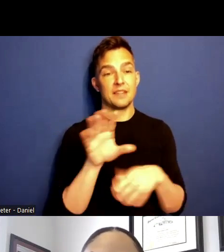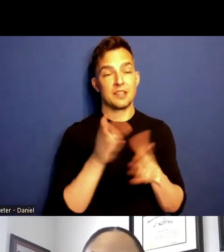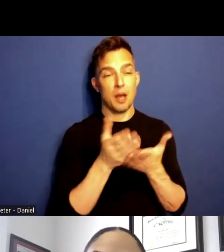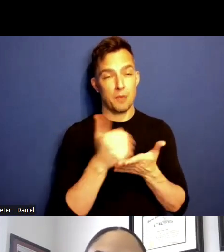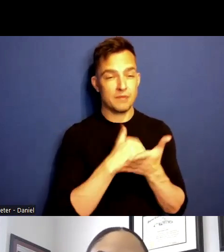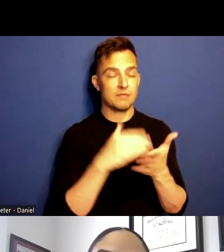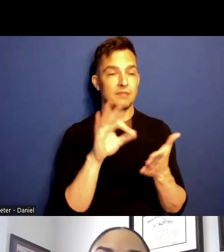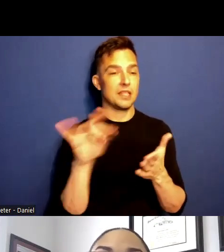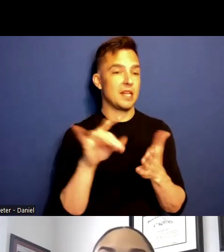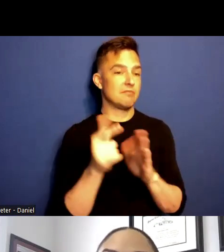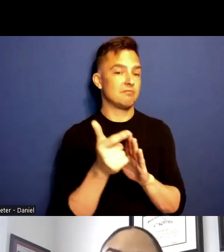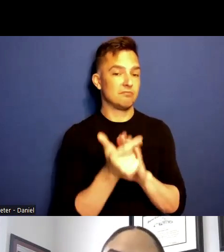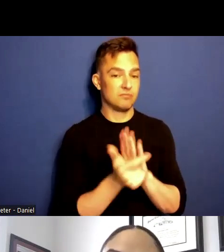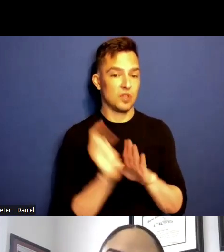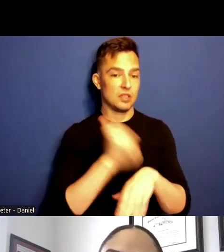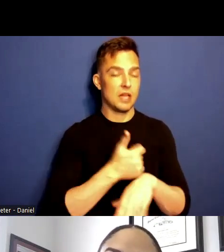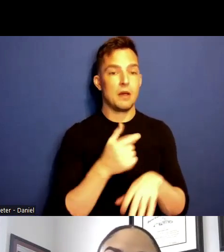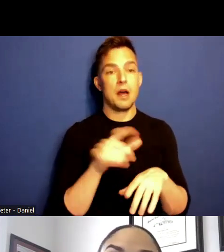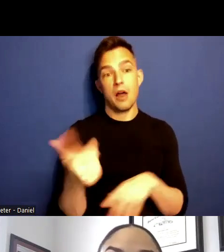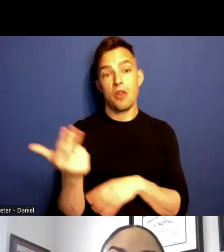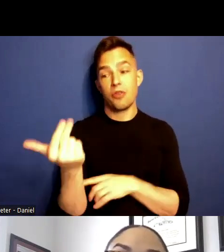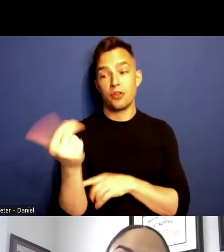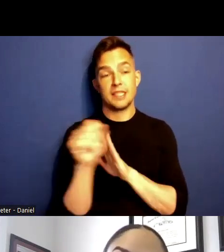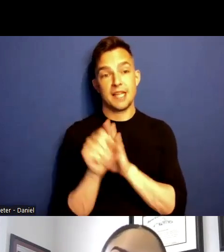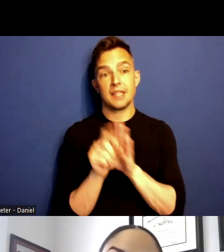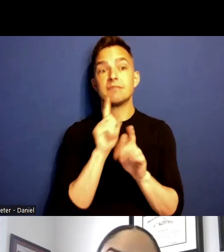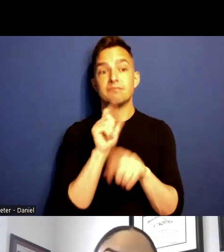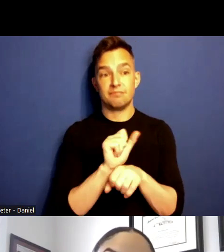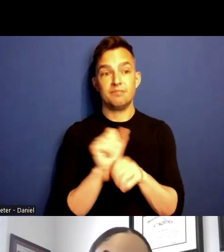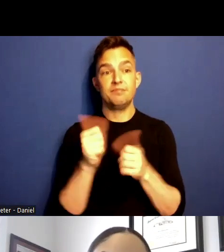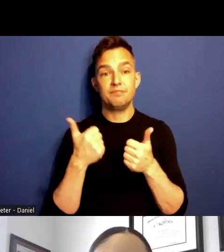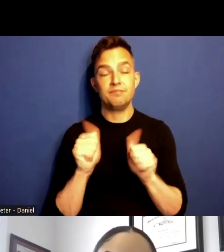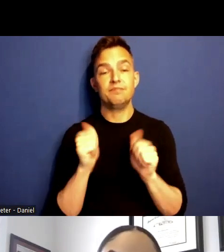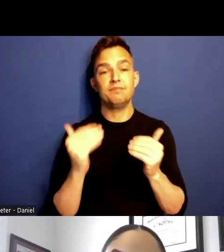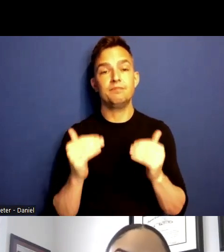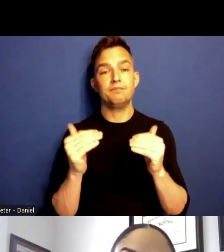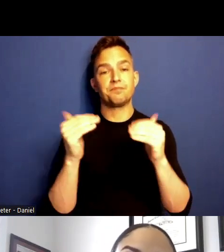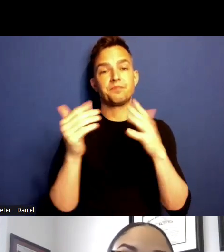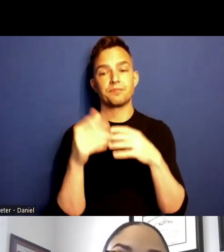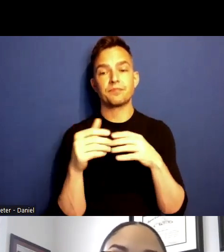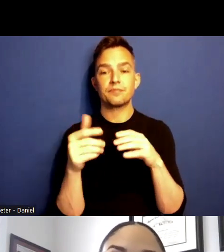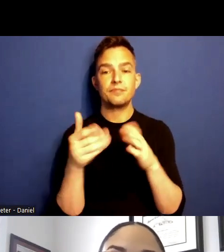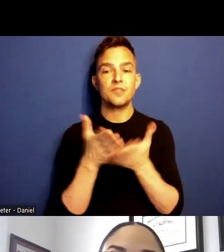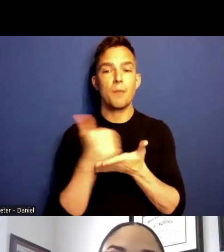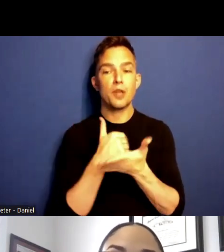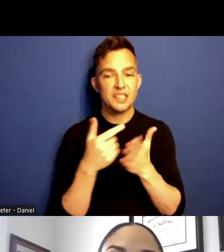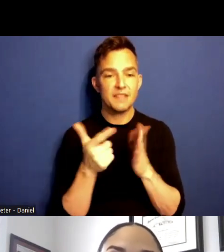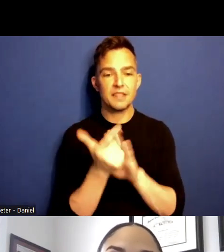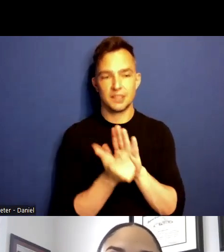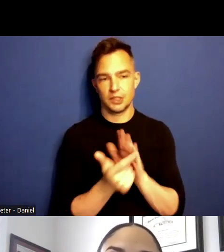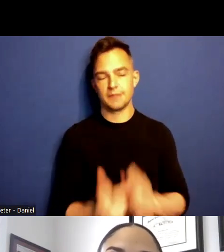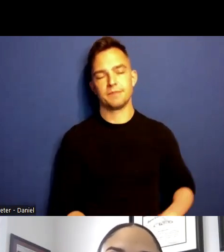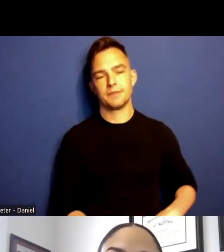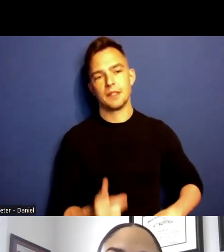legislation so far, another 13 states actually attempted to advance comprehensive legislation. Next slide,